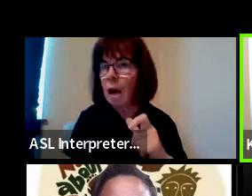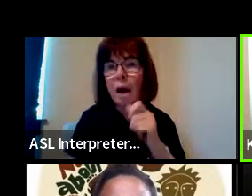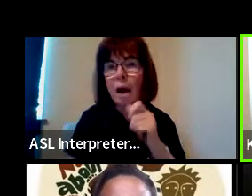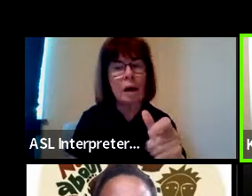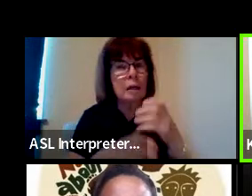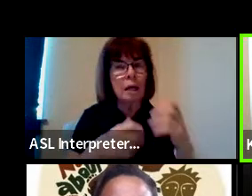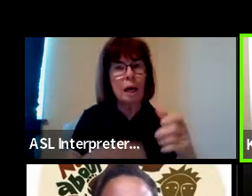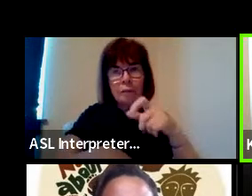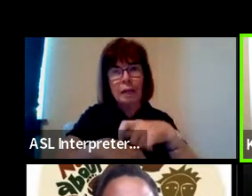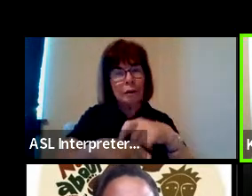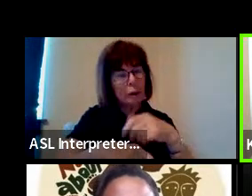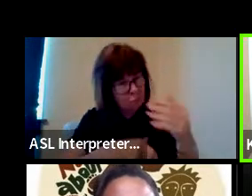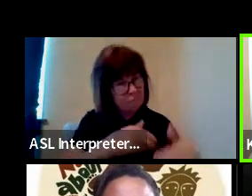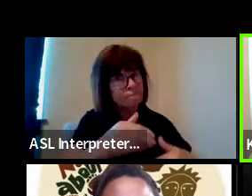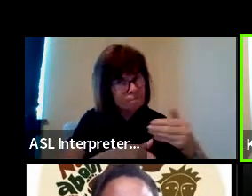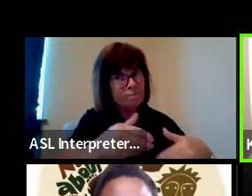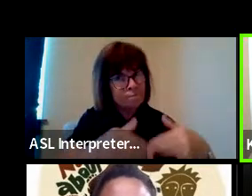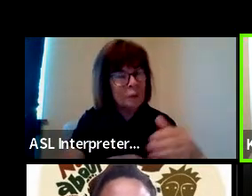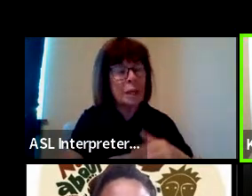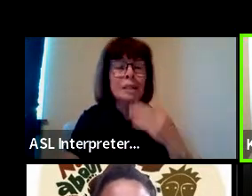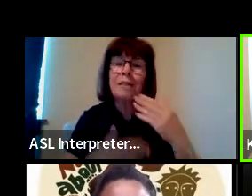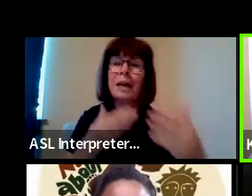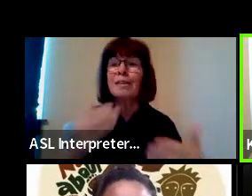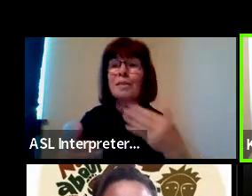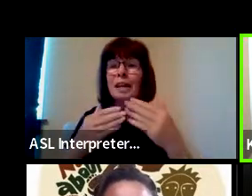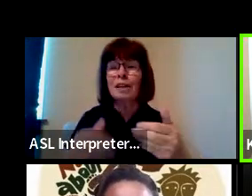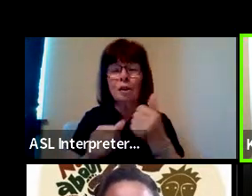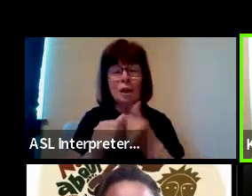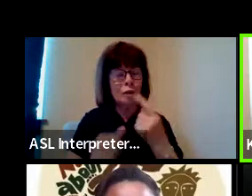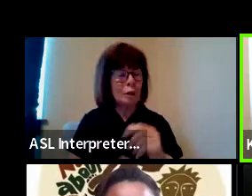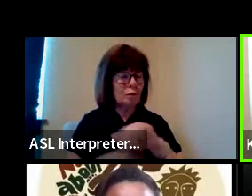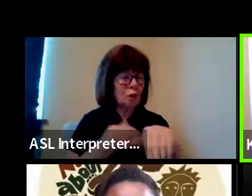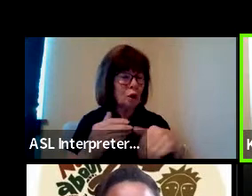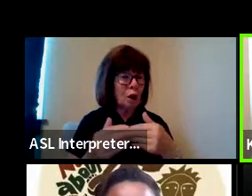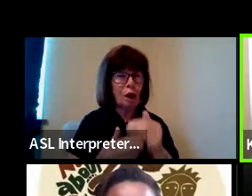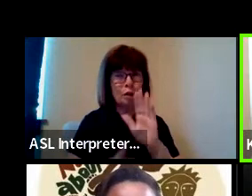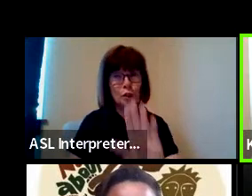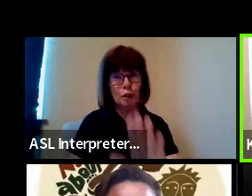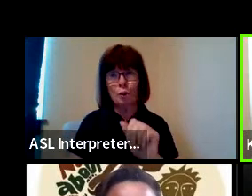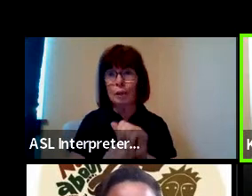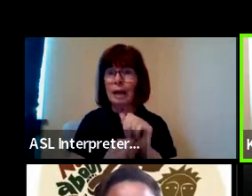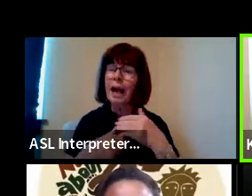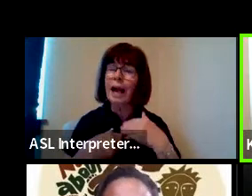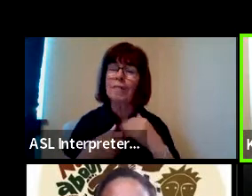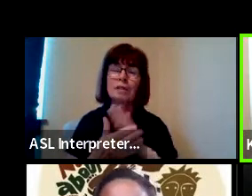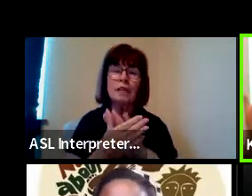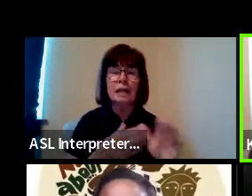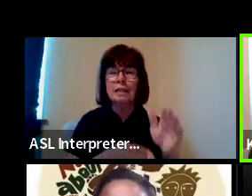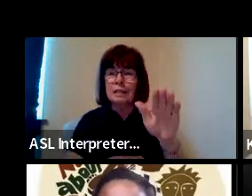to keep it moving. So thank you everyone for all your work and have a nice evening.